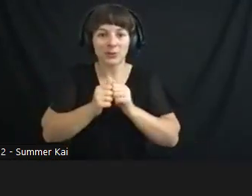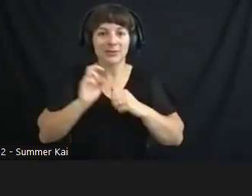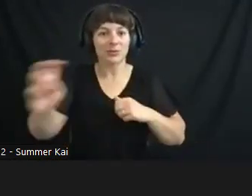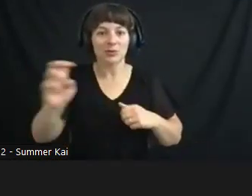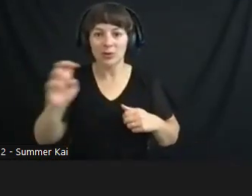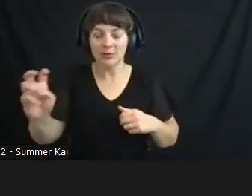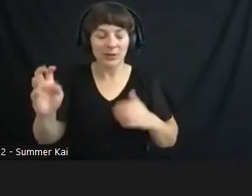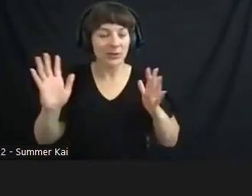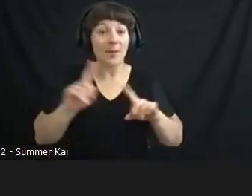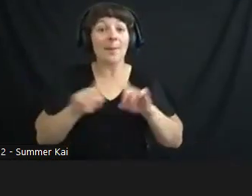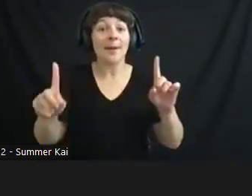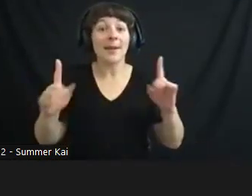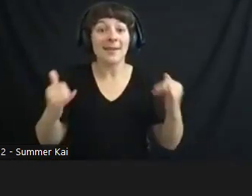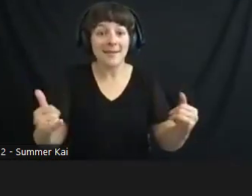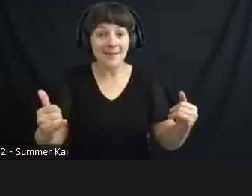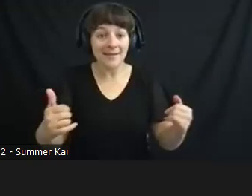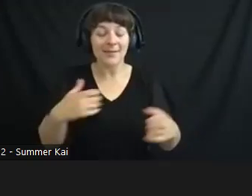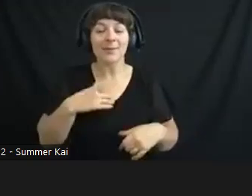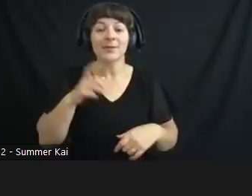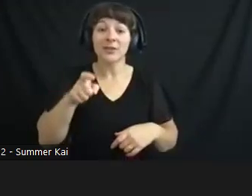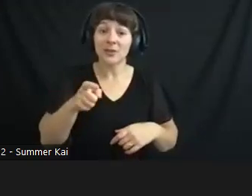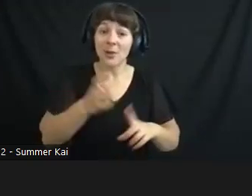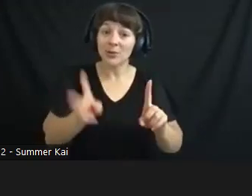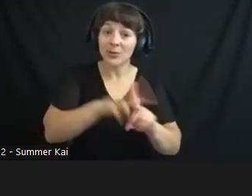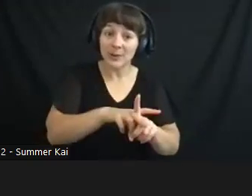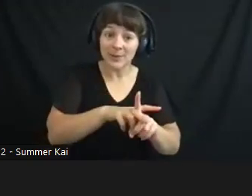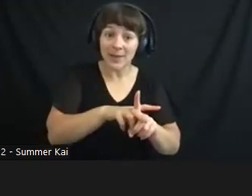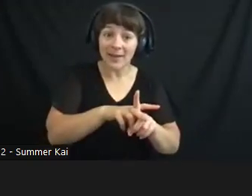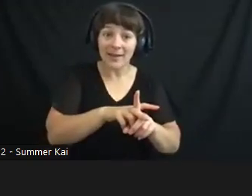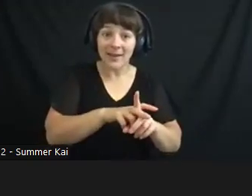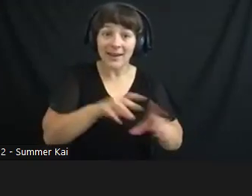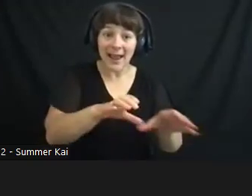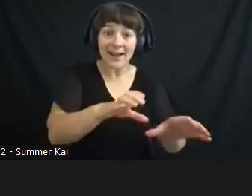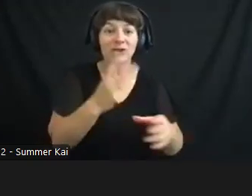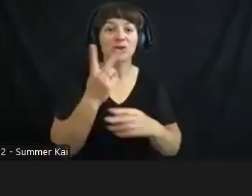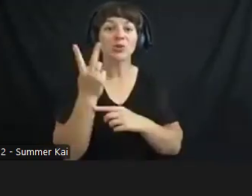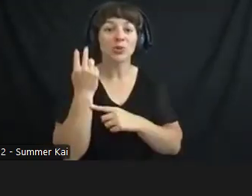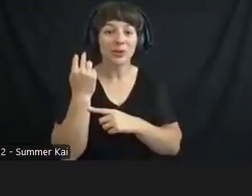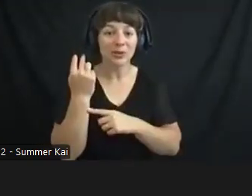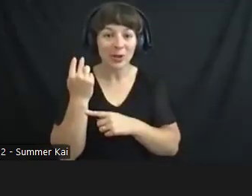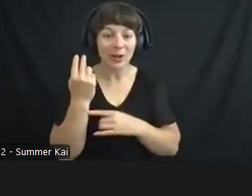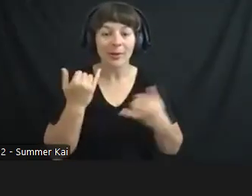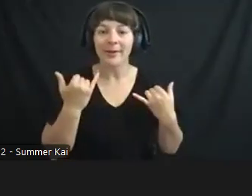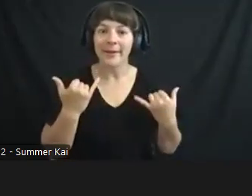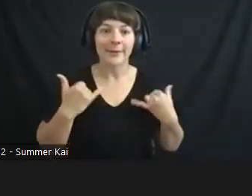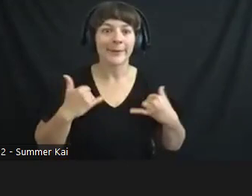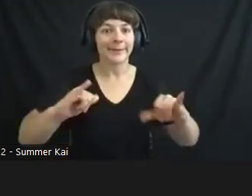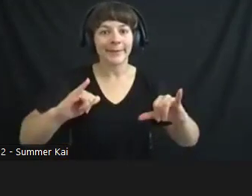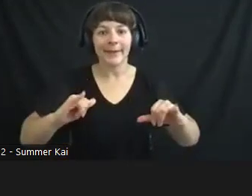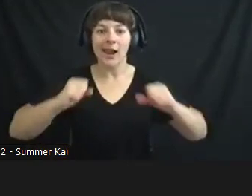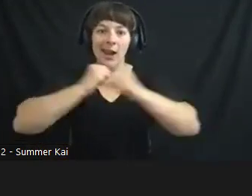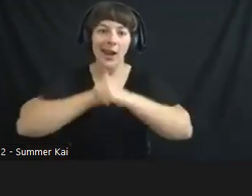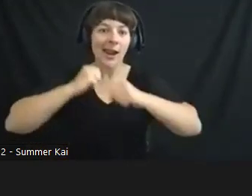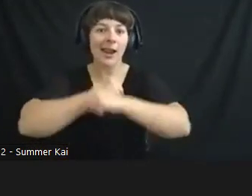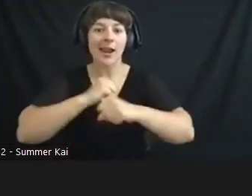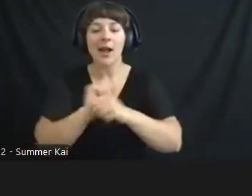space. However, it was supposed to be implemented 2 years ago. And we are still at a point where we're fighting over the bylaws. We just passed